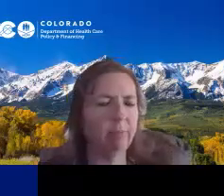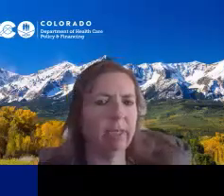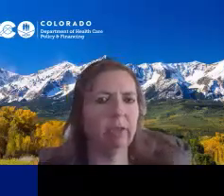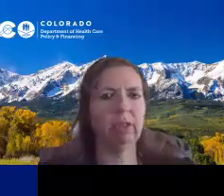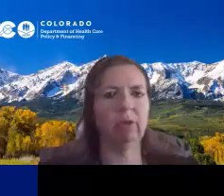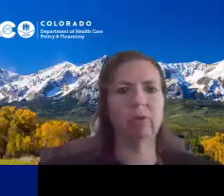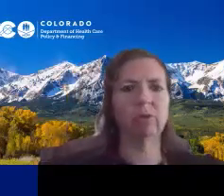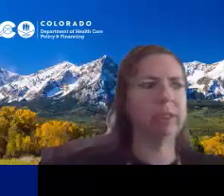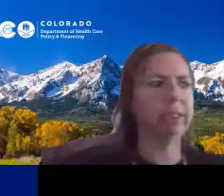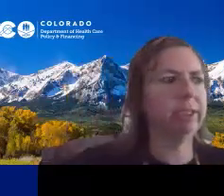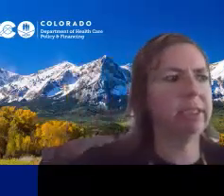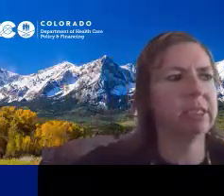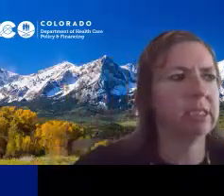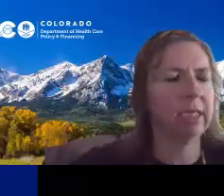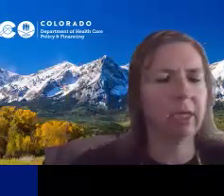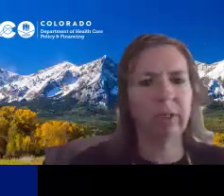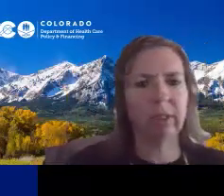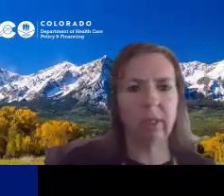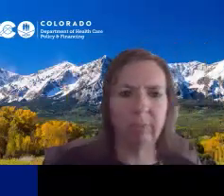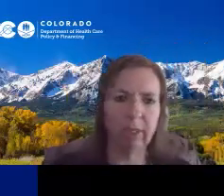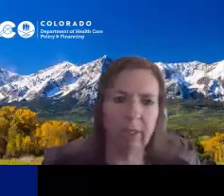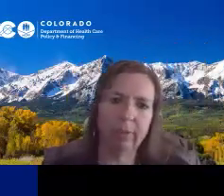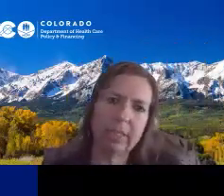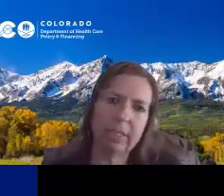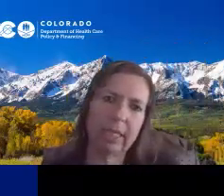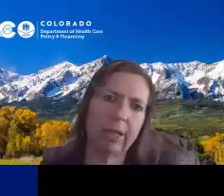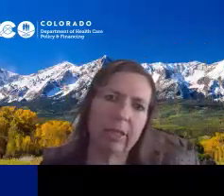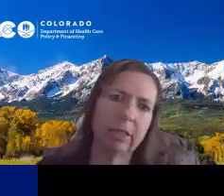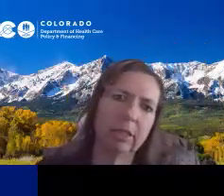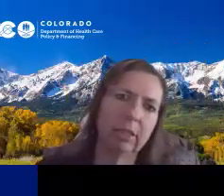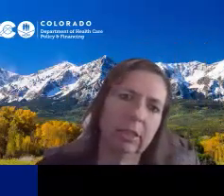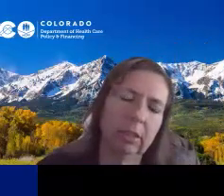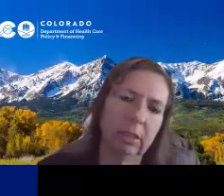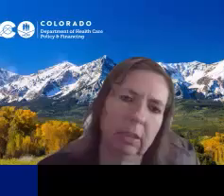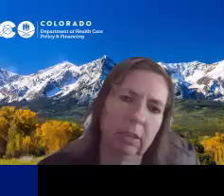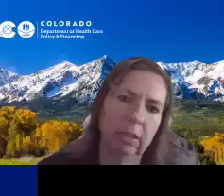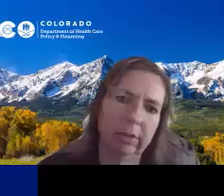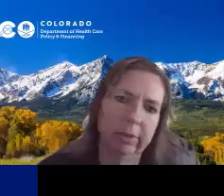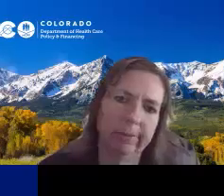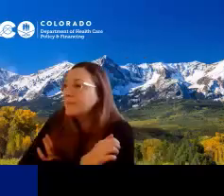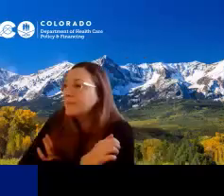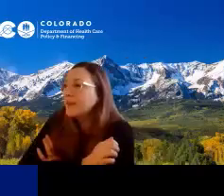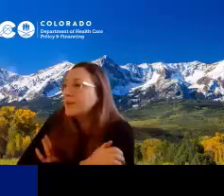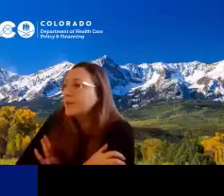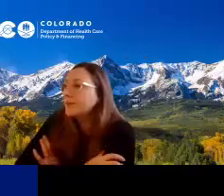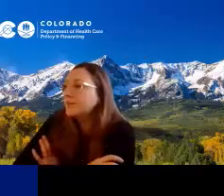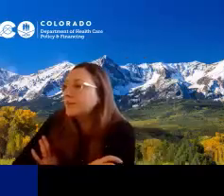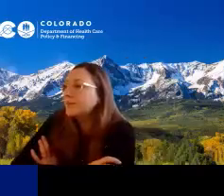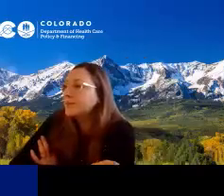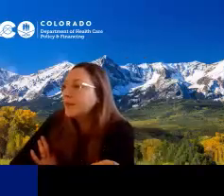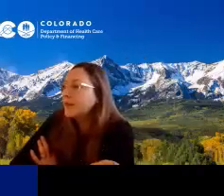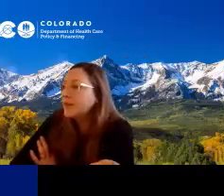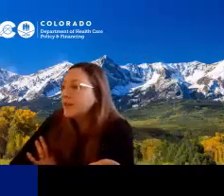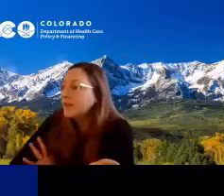Always want to help out in those rural areas and see how we can all put our brains together. Yeah, yeah.